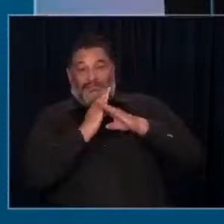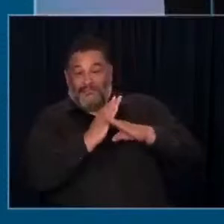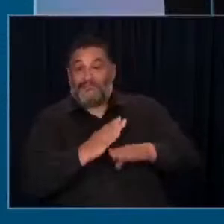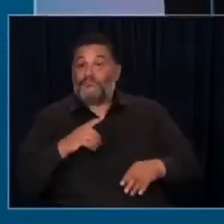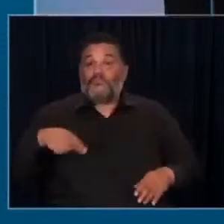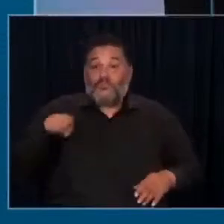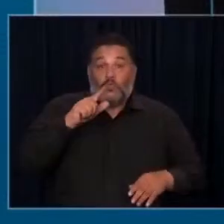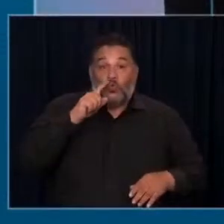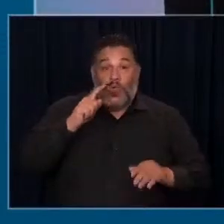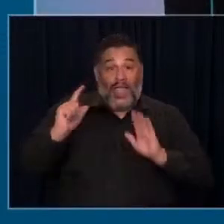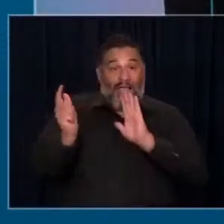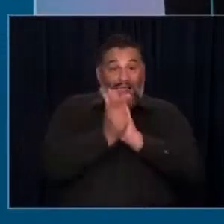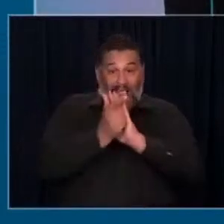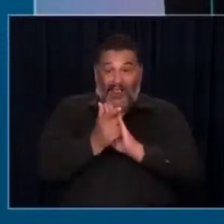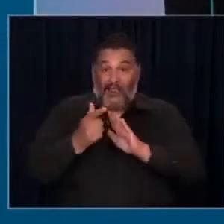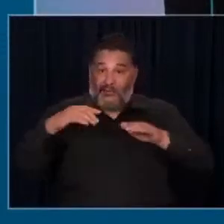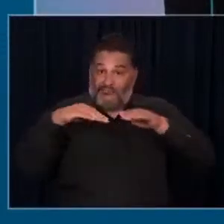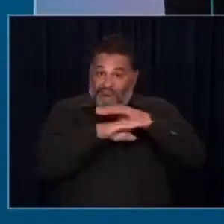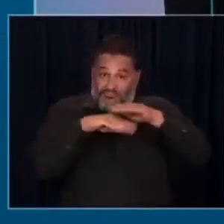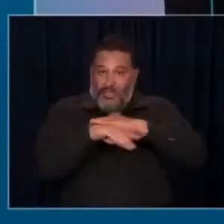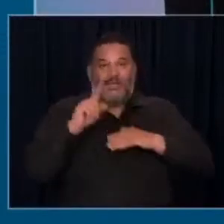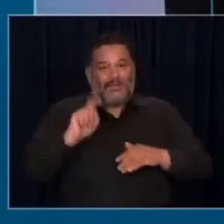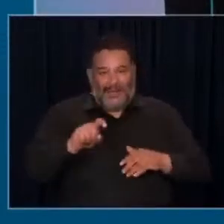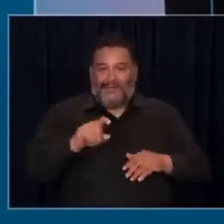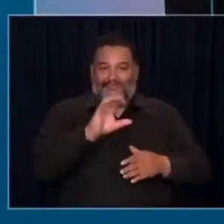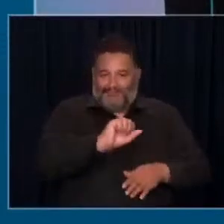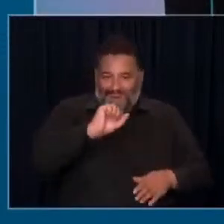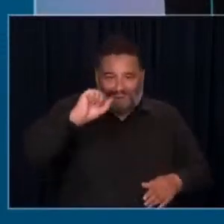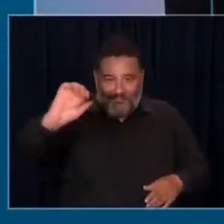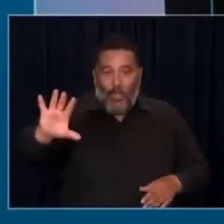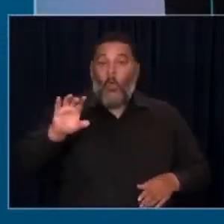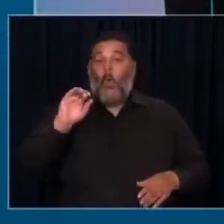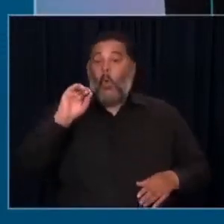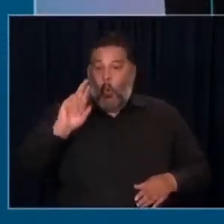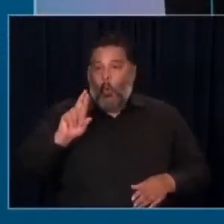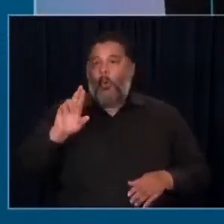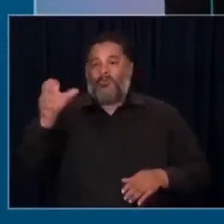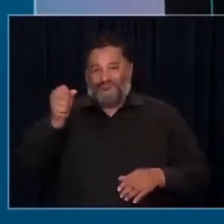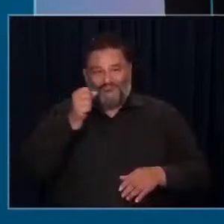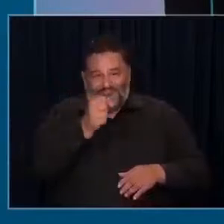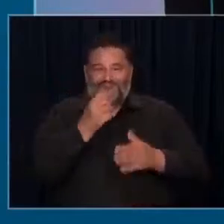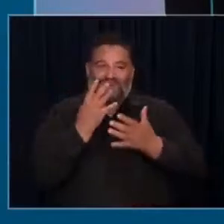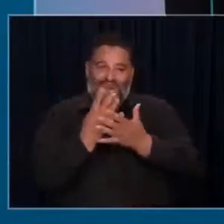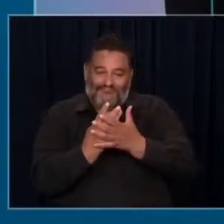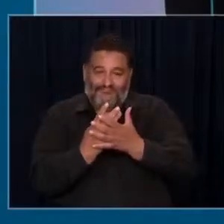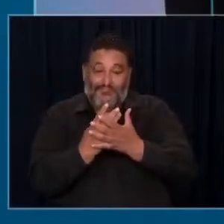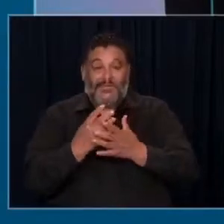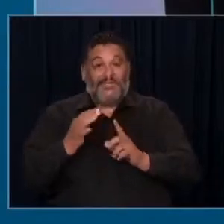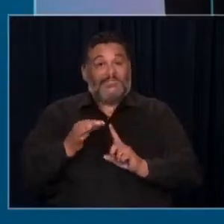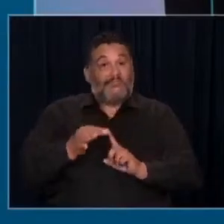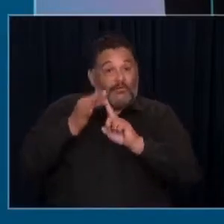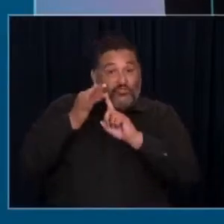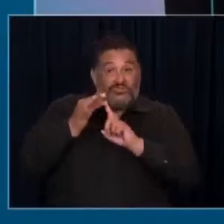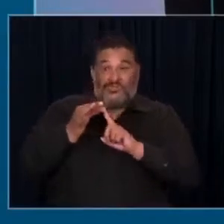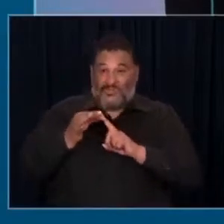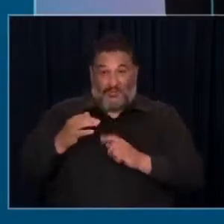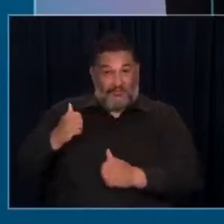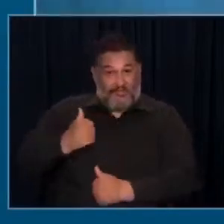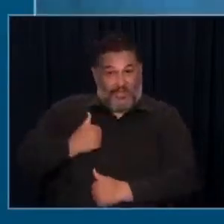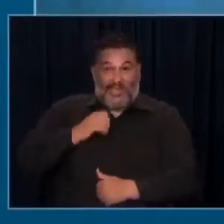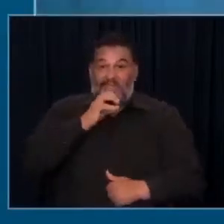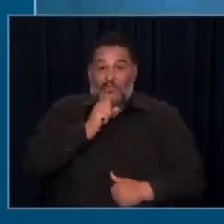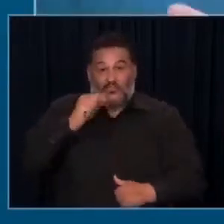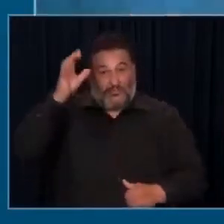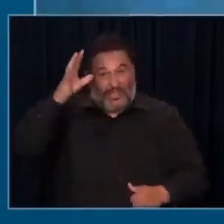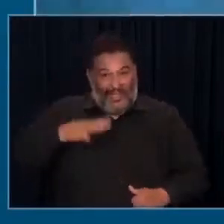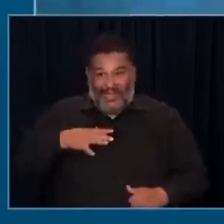in, we need to either deport them or we need to incarcerate them, especially when we're having military-age men that are